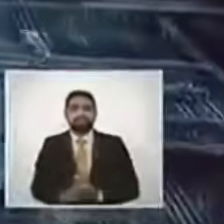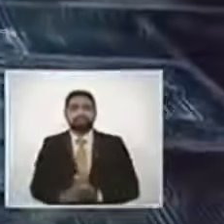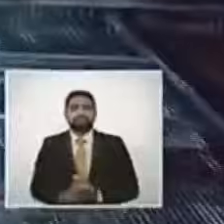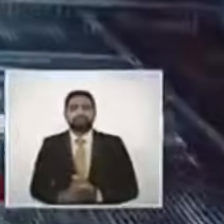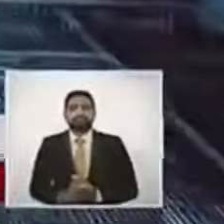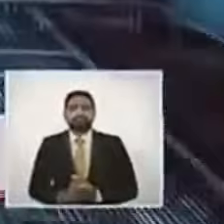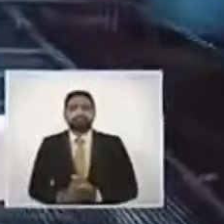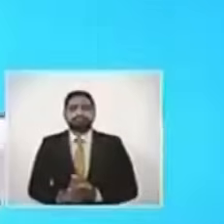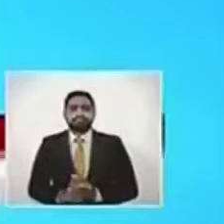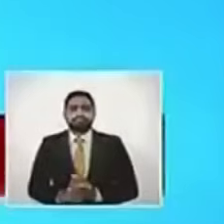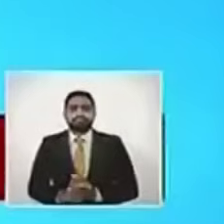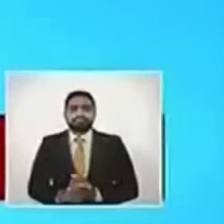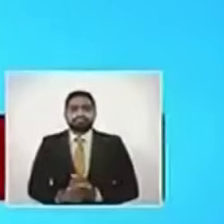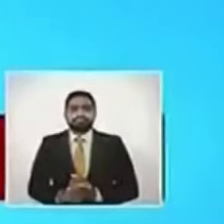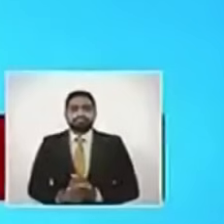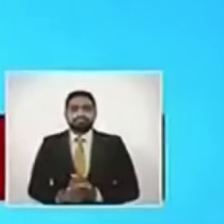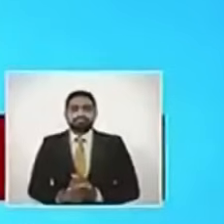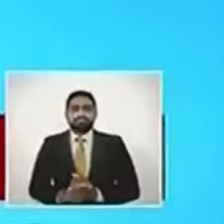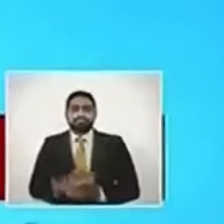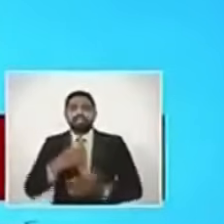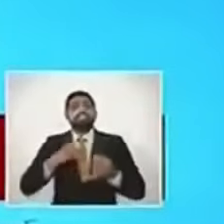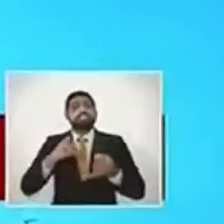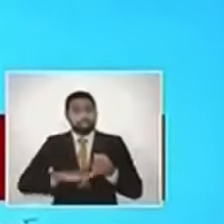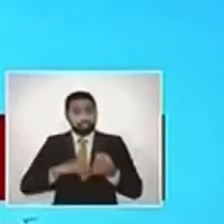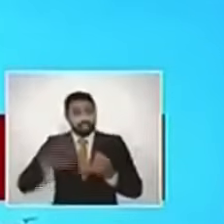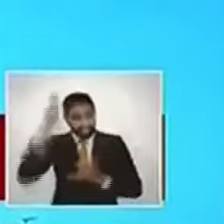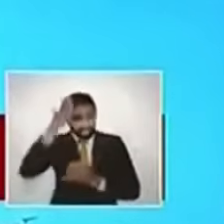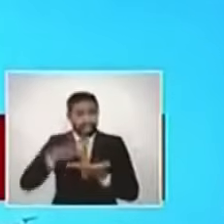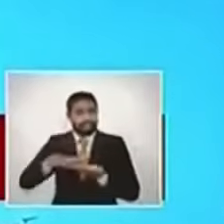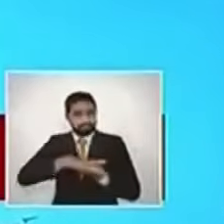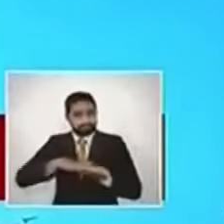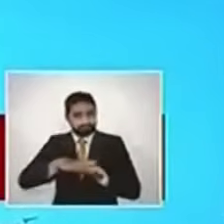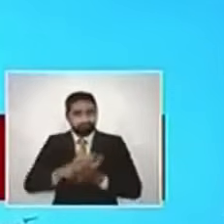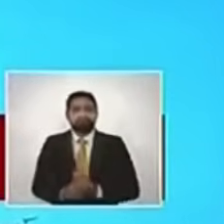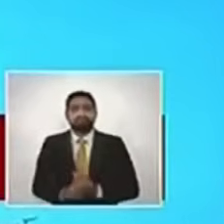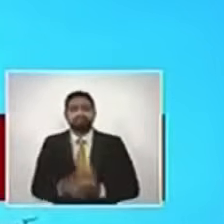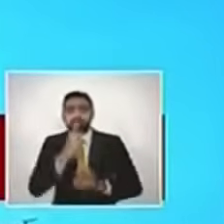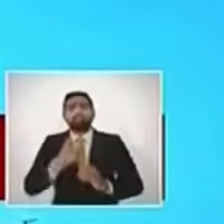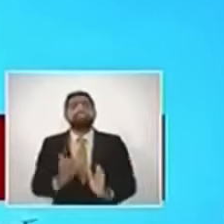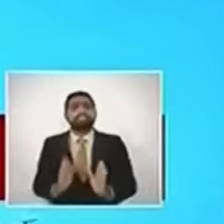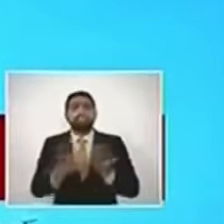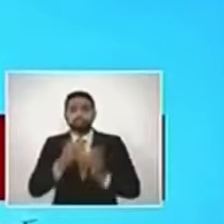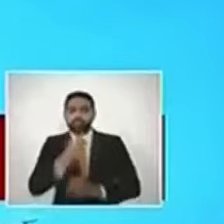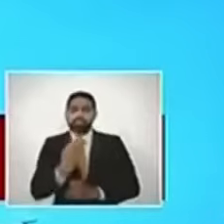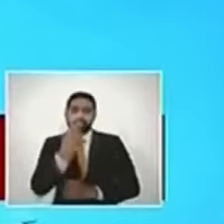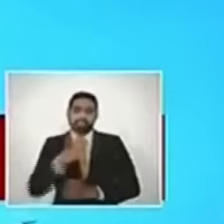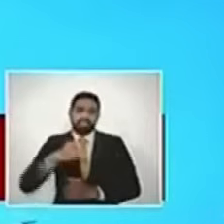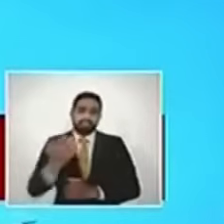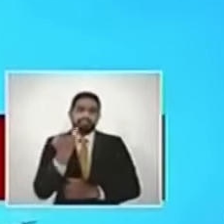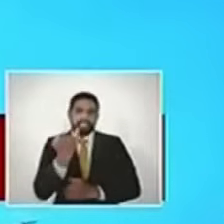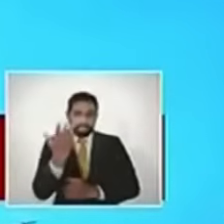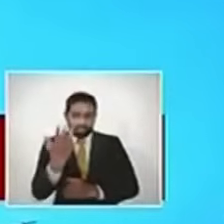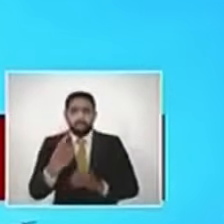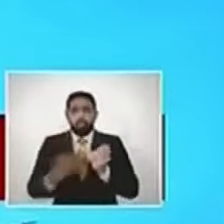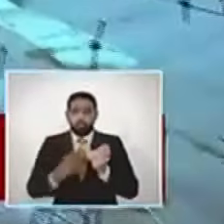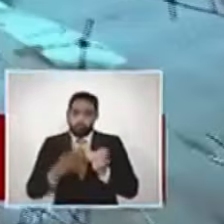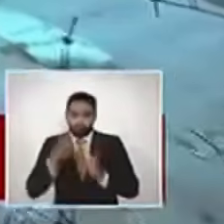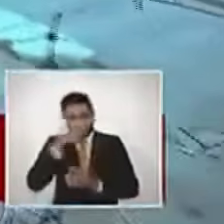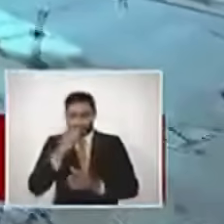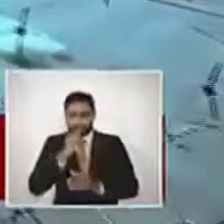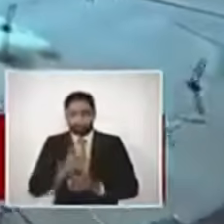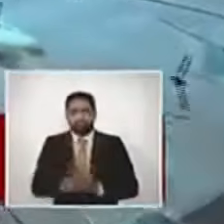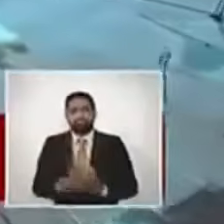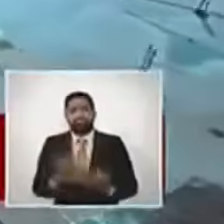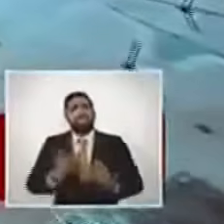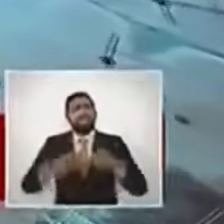The Sapukaskanda oil refinery. This is started in the year 1969 in the month of August. Now, what is going to happen to the Sapukaskanda oil